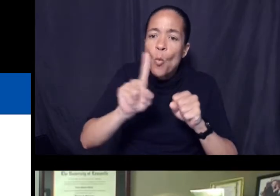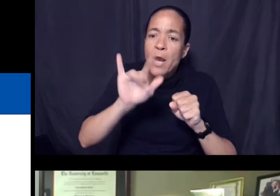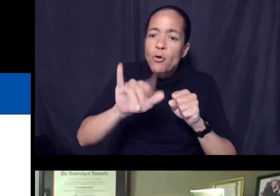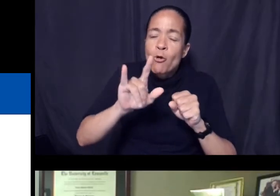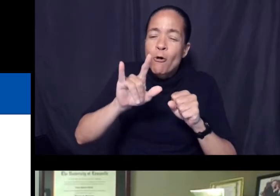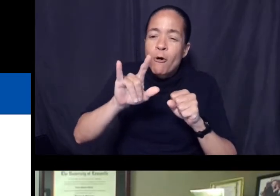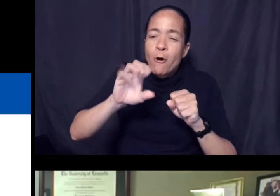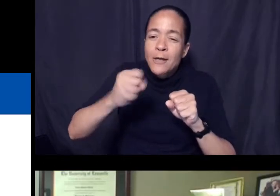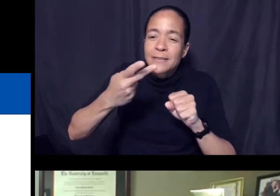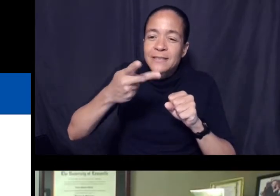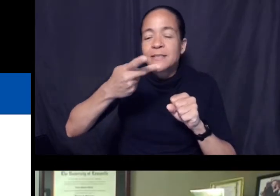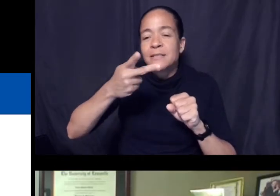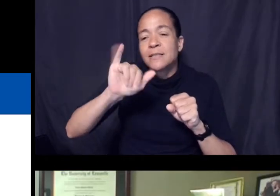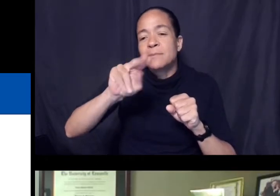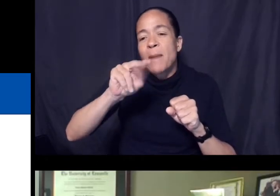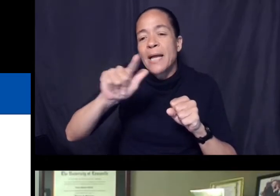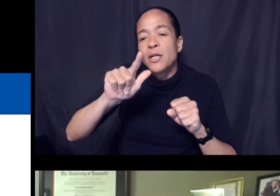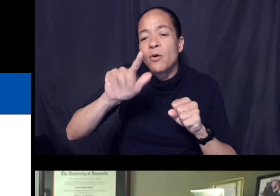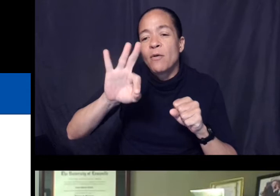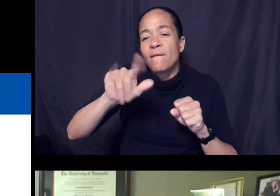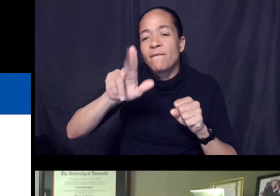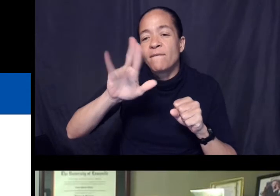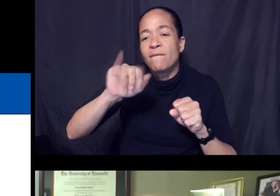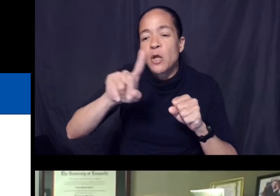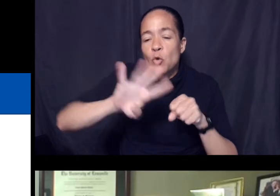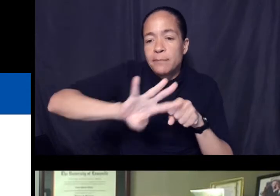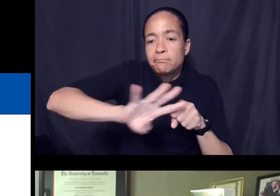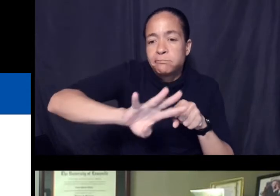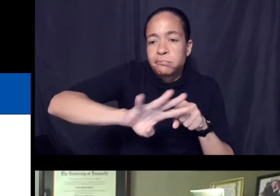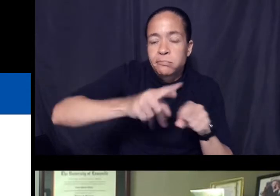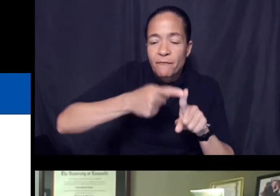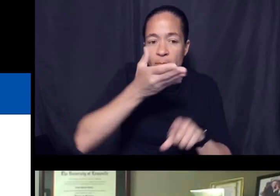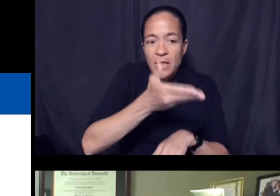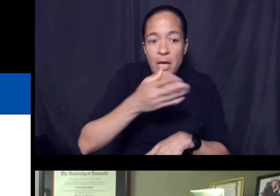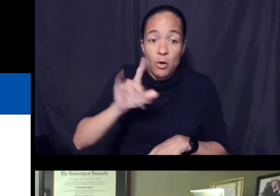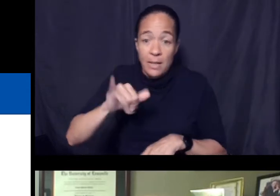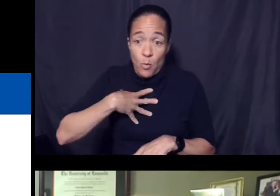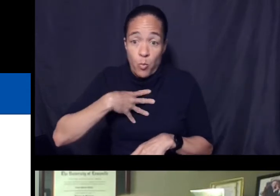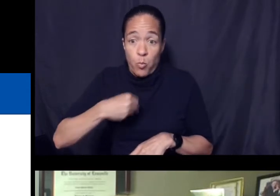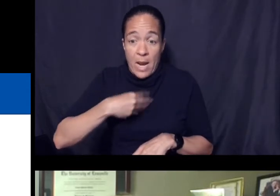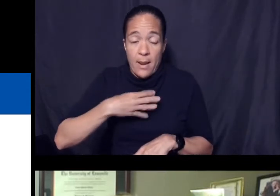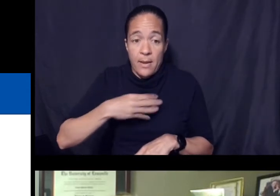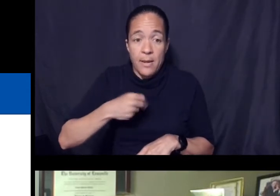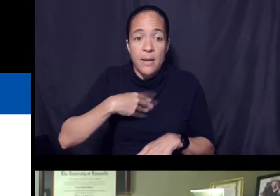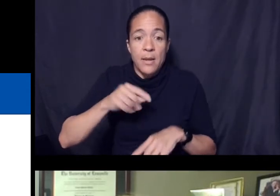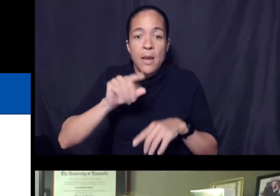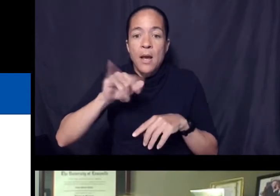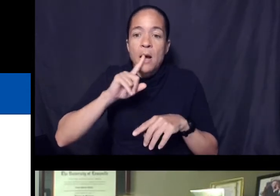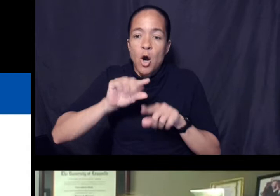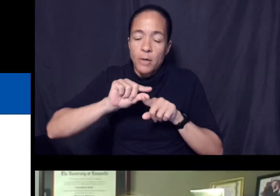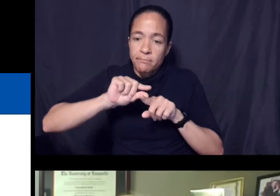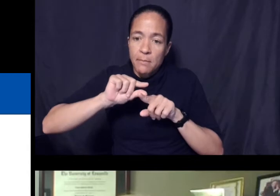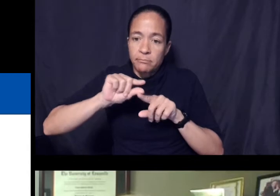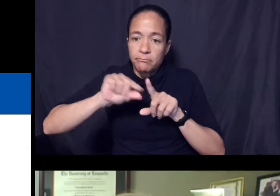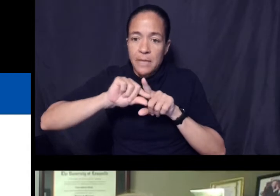will drain. And these white or kind of hyperlucent areas here, you can appreciate that they're lining the